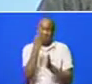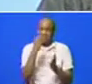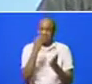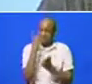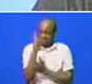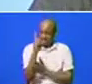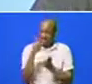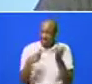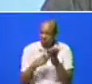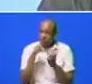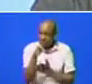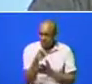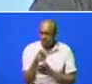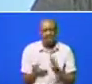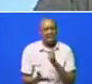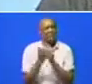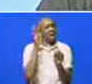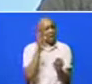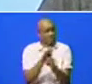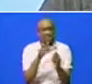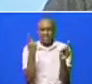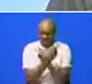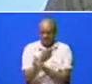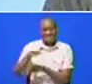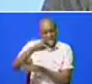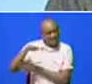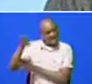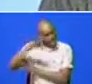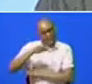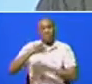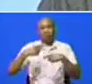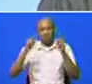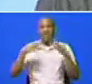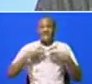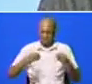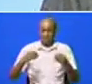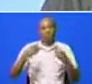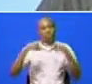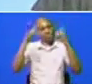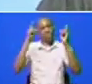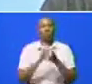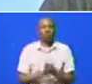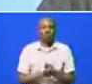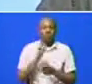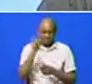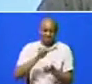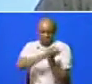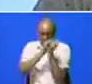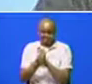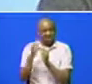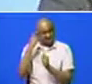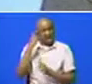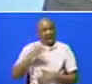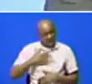that technology is going to break through in every single industry that we know today, including healthcare. So it has to be a shift in the whole thinking